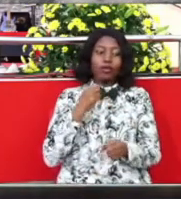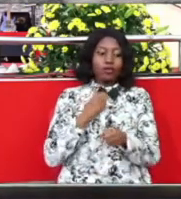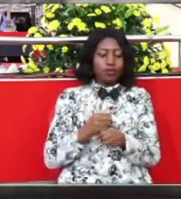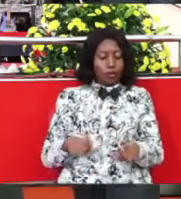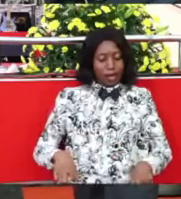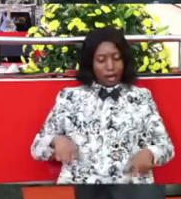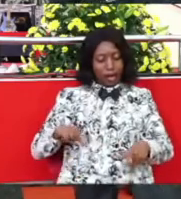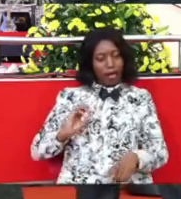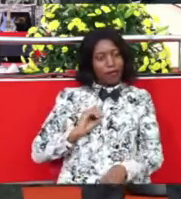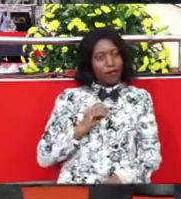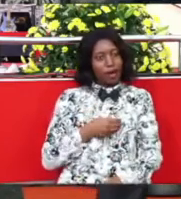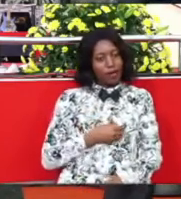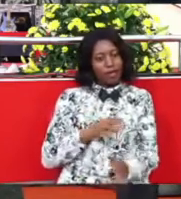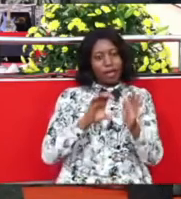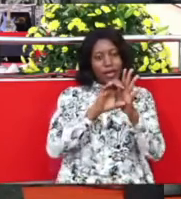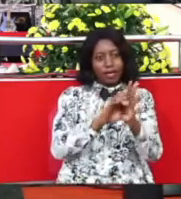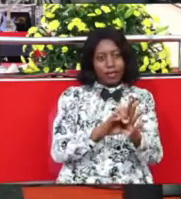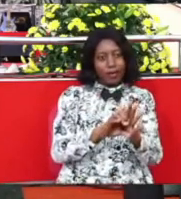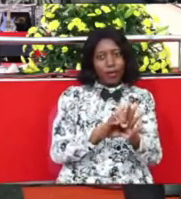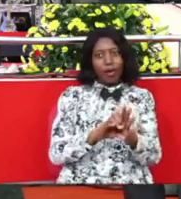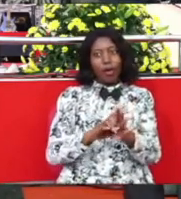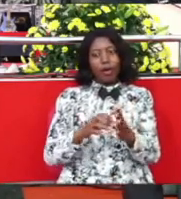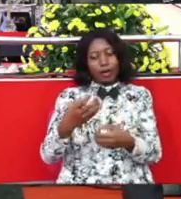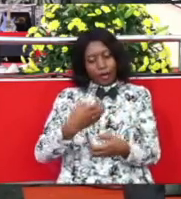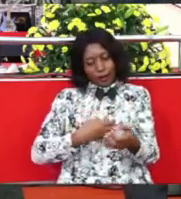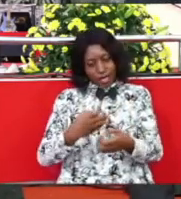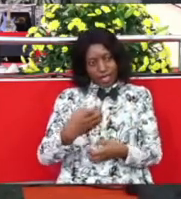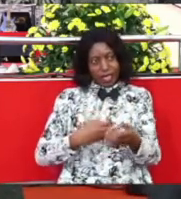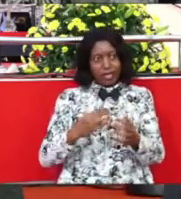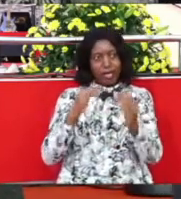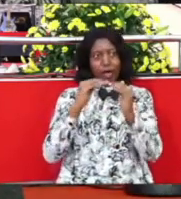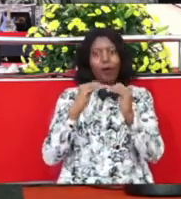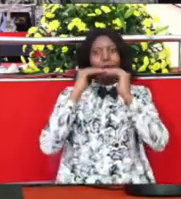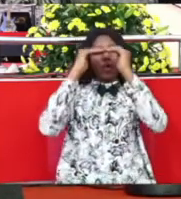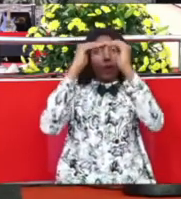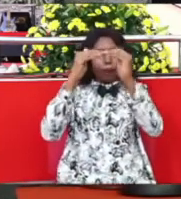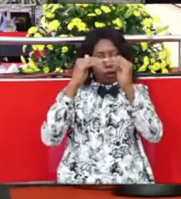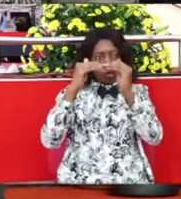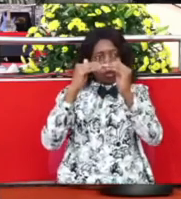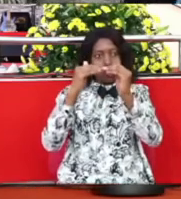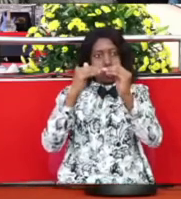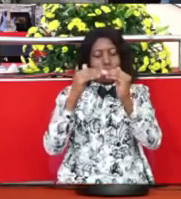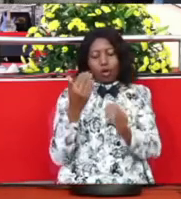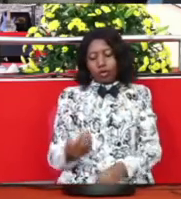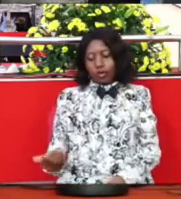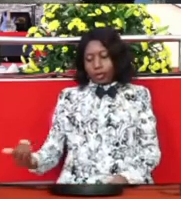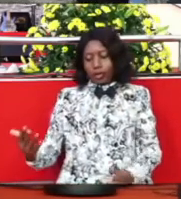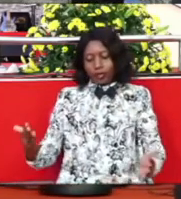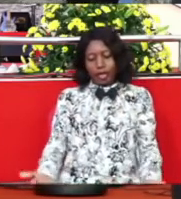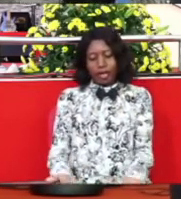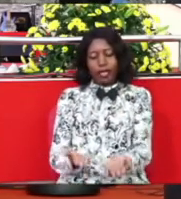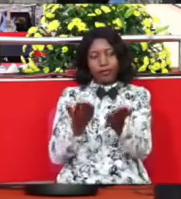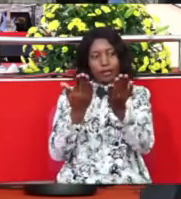katika your business, biashara yako, your projects, promotion, your children being lifted up to another